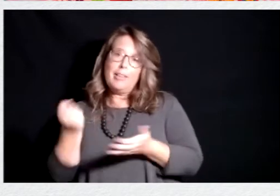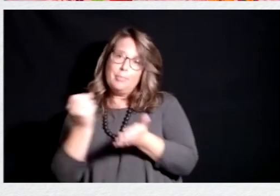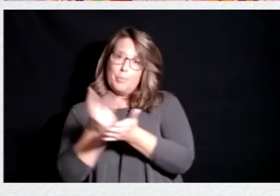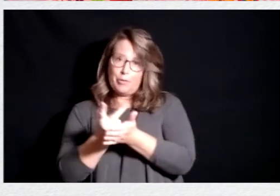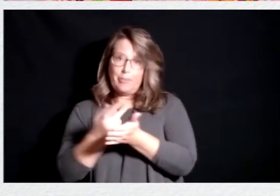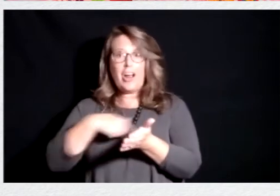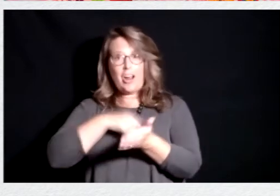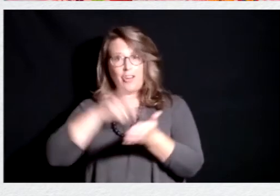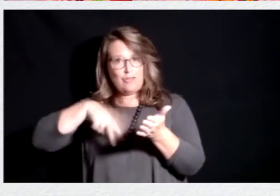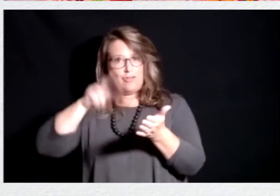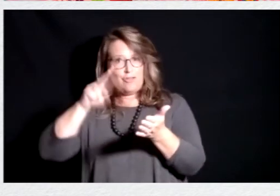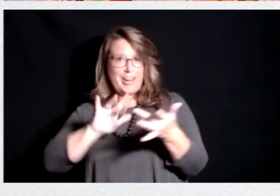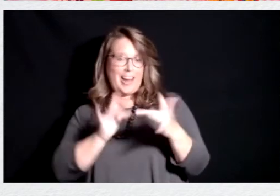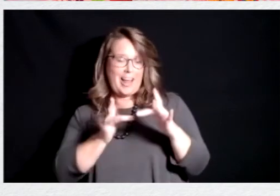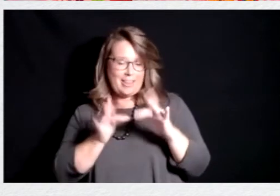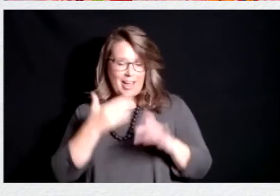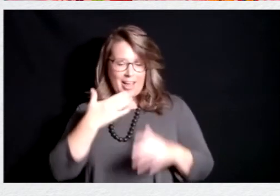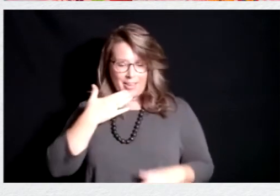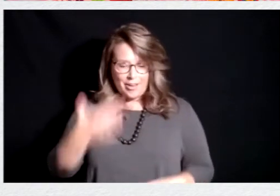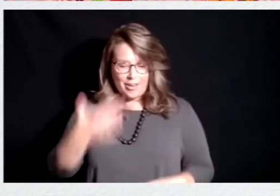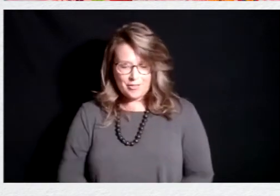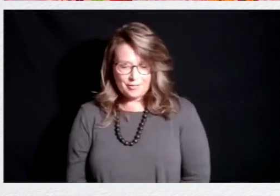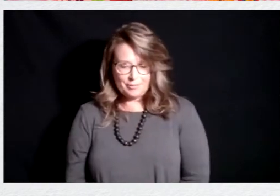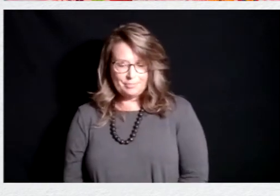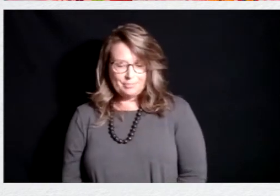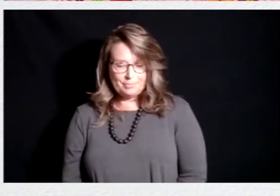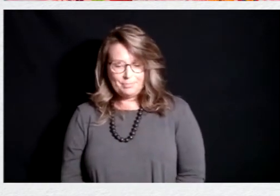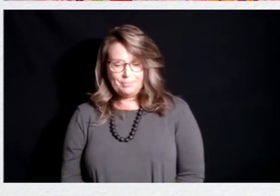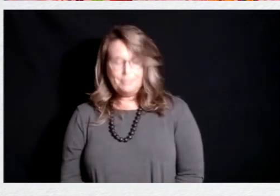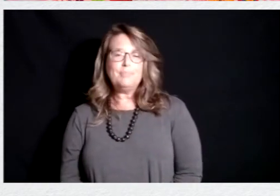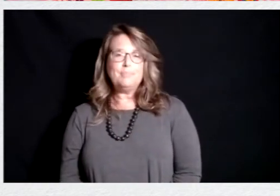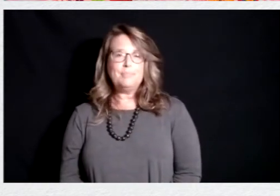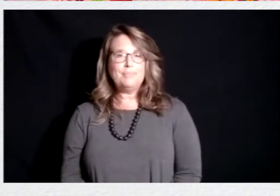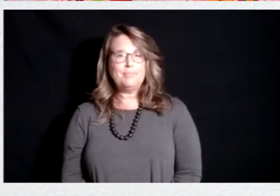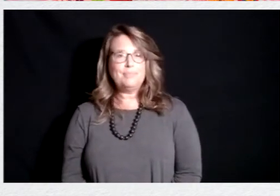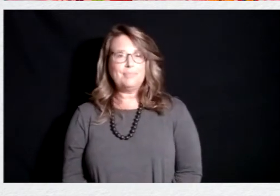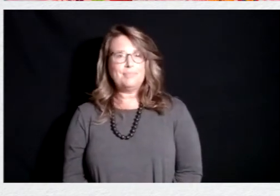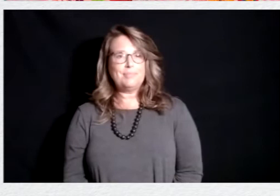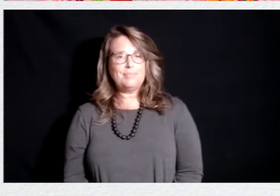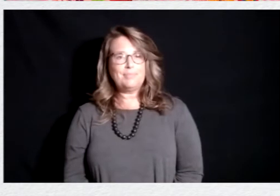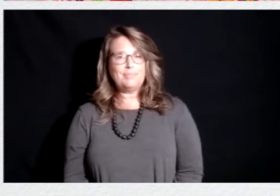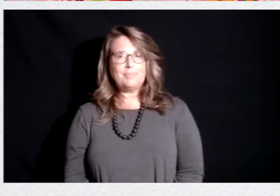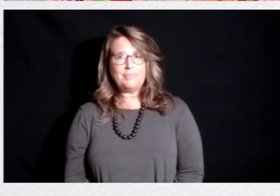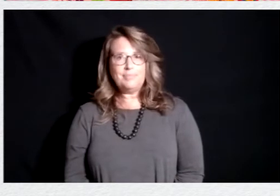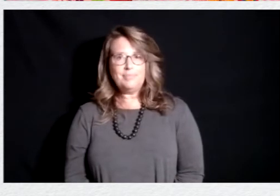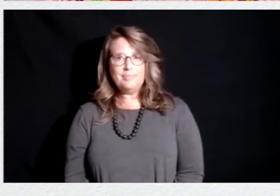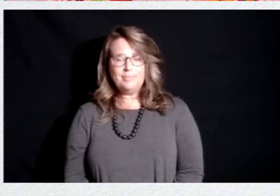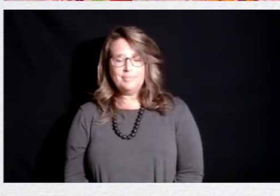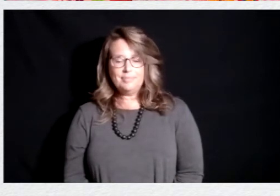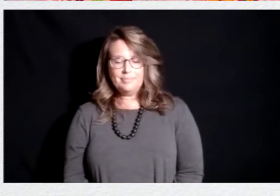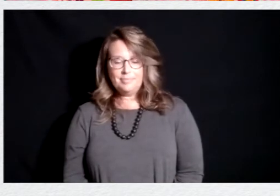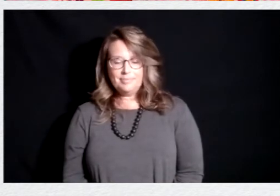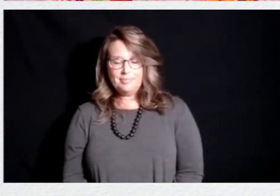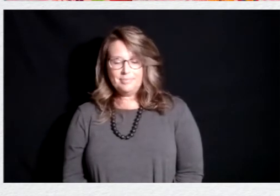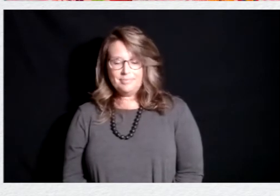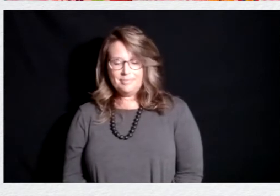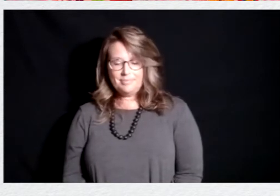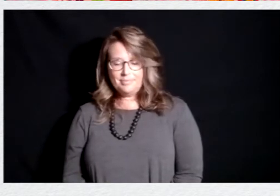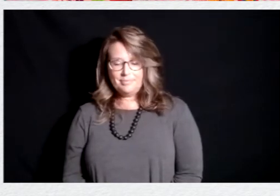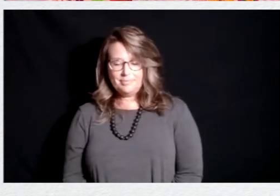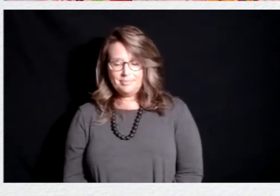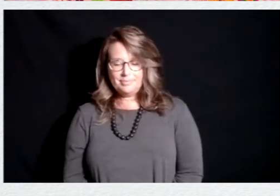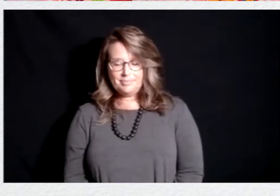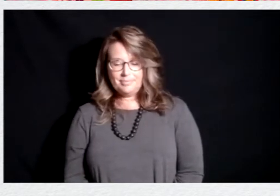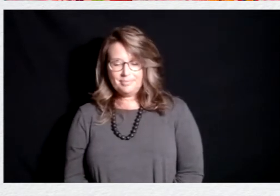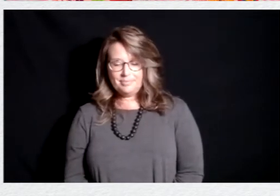Pero Diferente. Fue escrito e ilustrado por Jenny Sue Kostecki Shaw. Elliot vive en Estados Unidos y Kailash vive